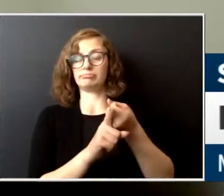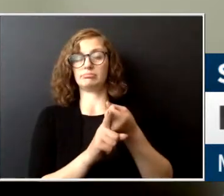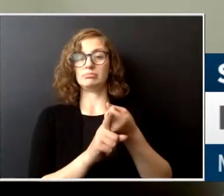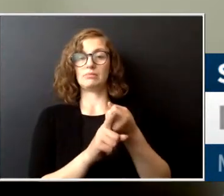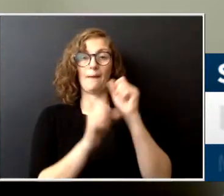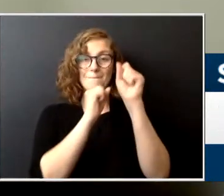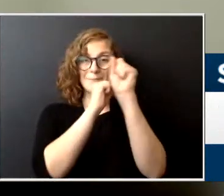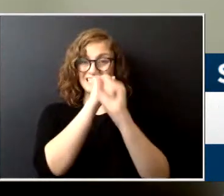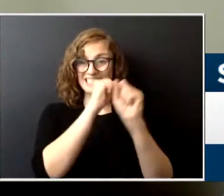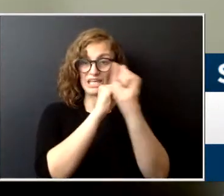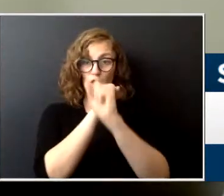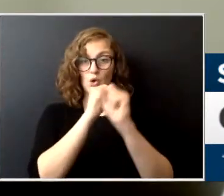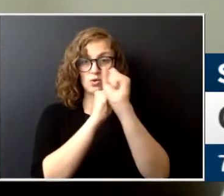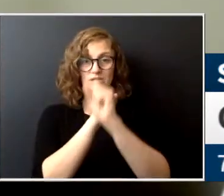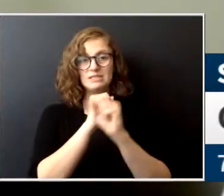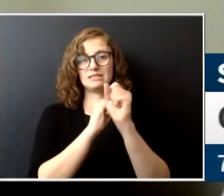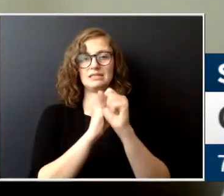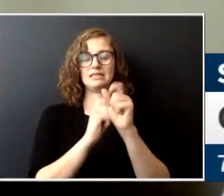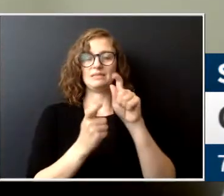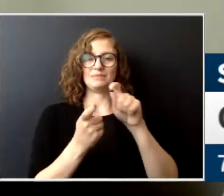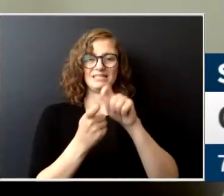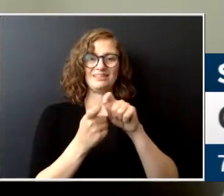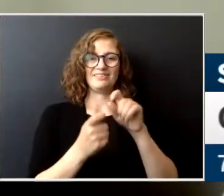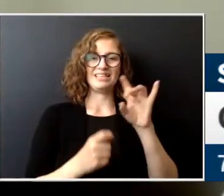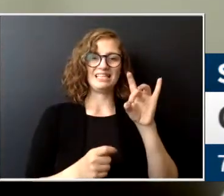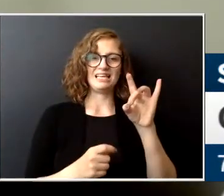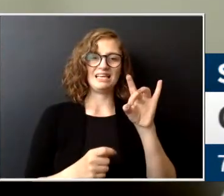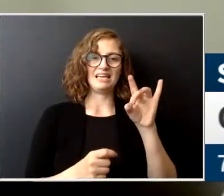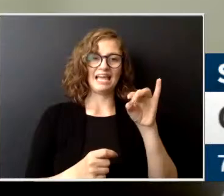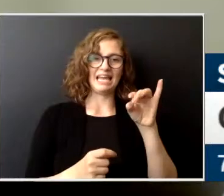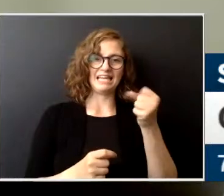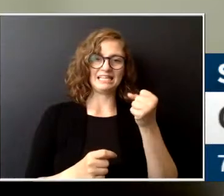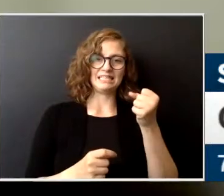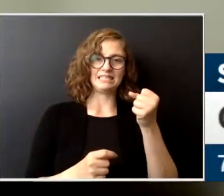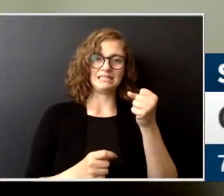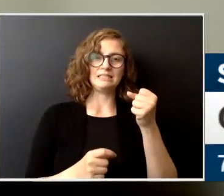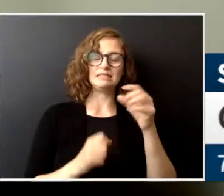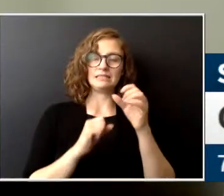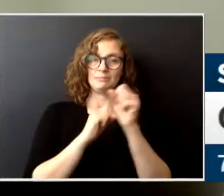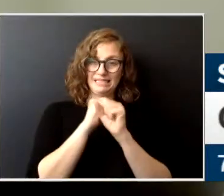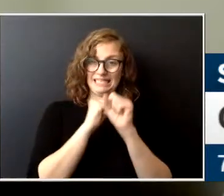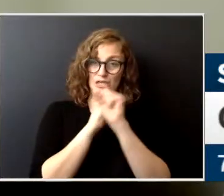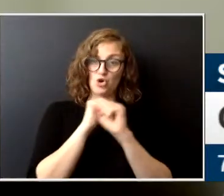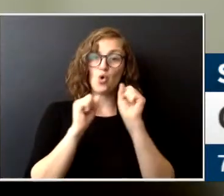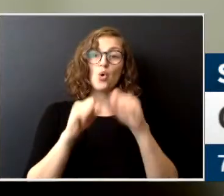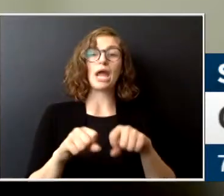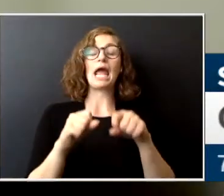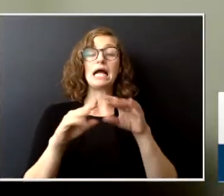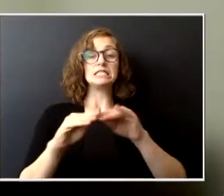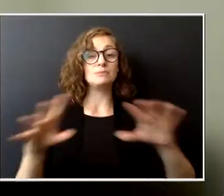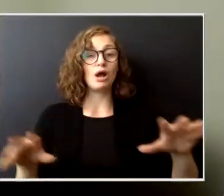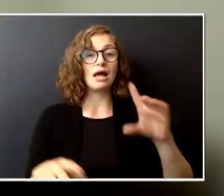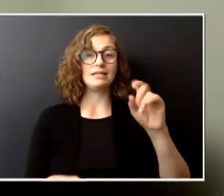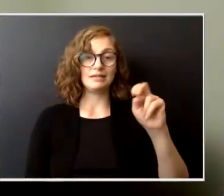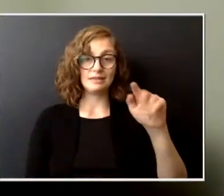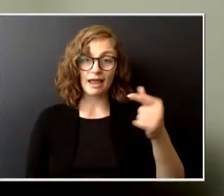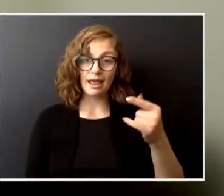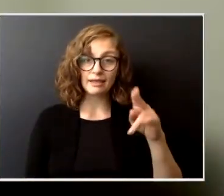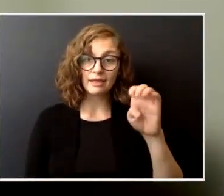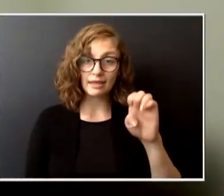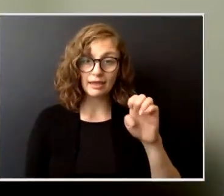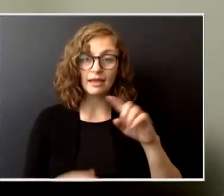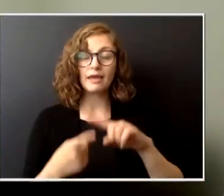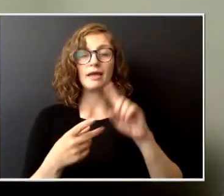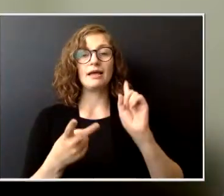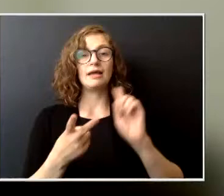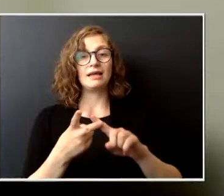the Aedes mosquito, which can spread dengue, but also can spread Zika, which we've heard of, as well as